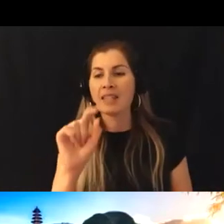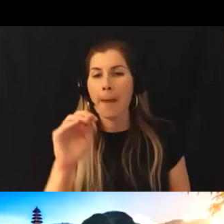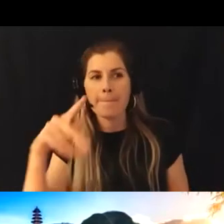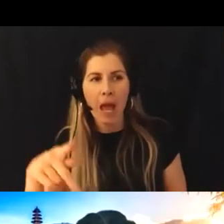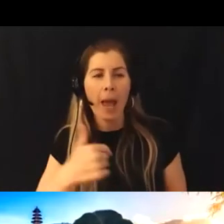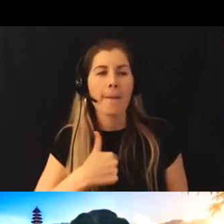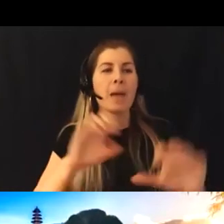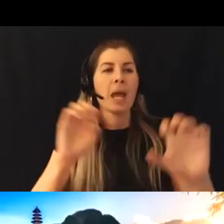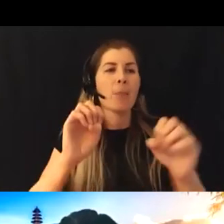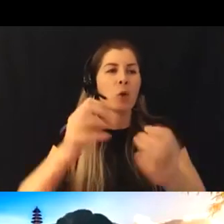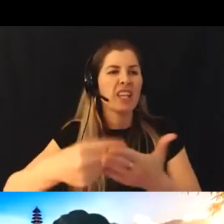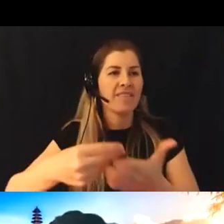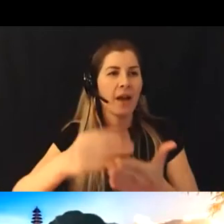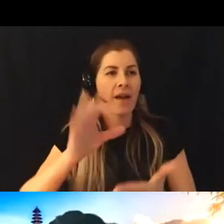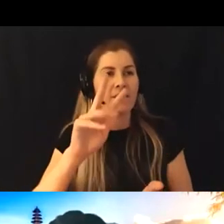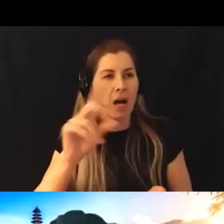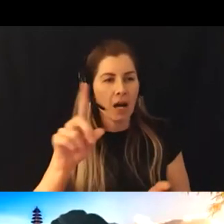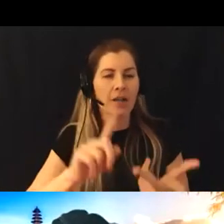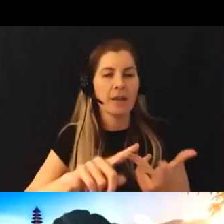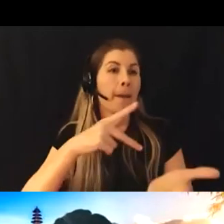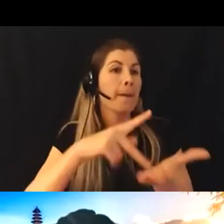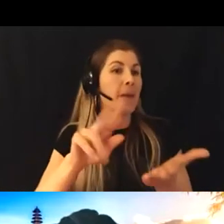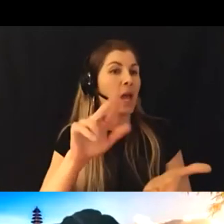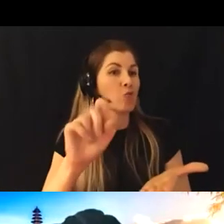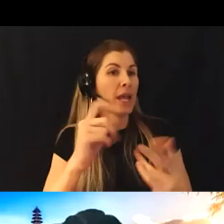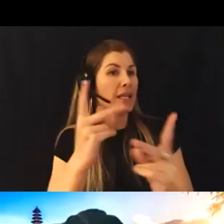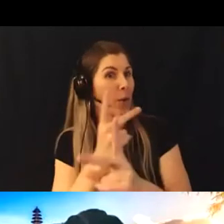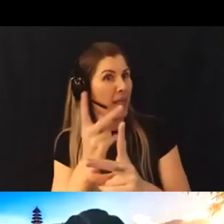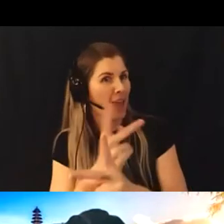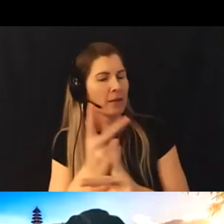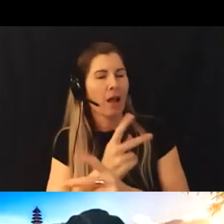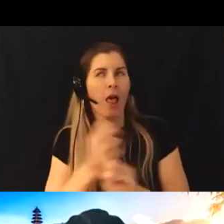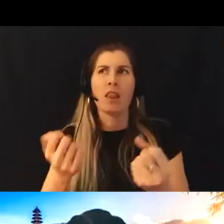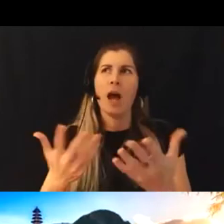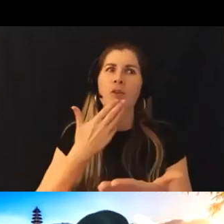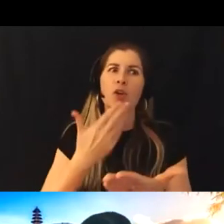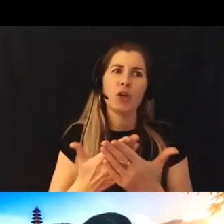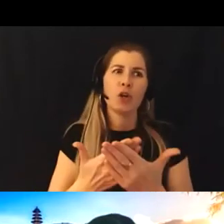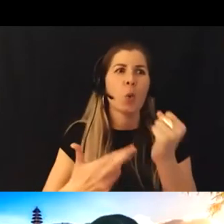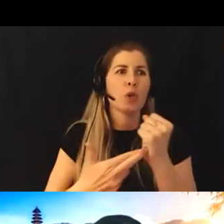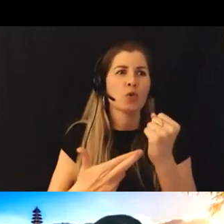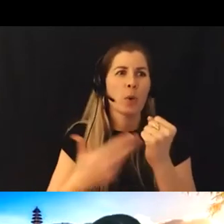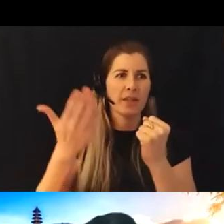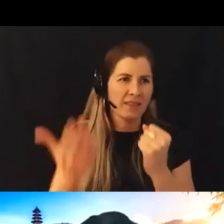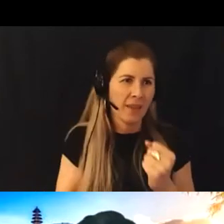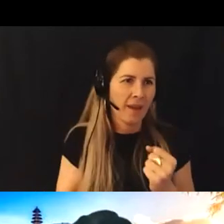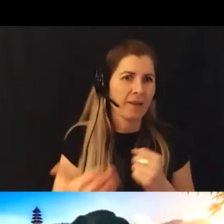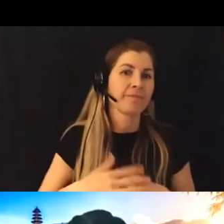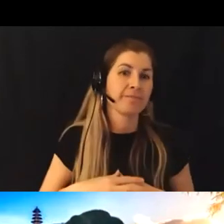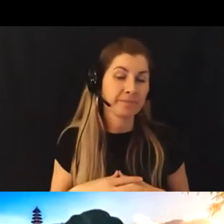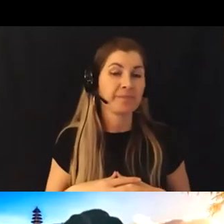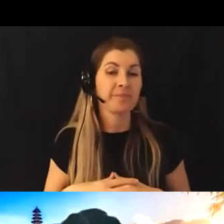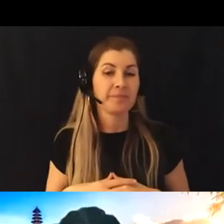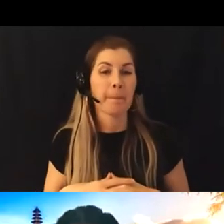funding, pay rate calculator. So obviously there are a number of great resources on the Teaching Artists Guild